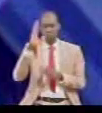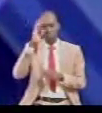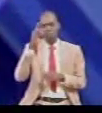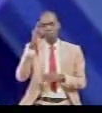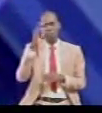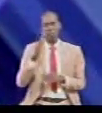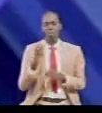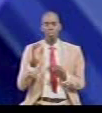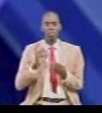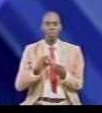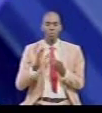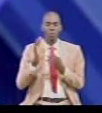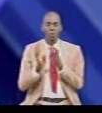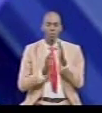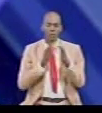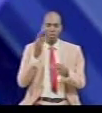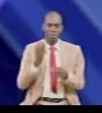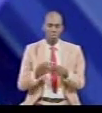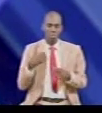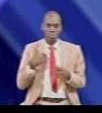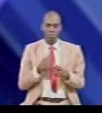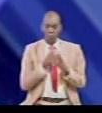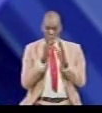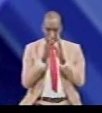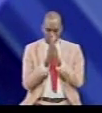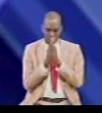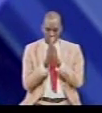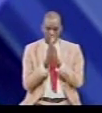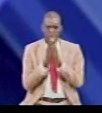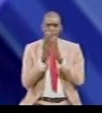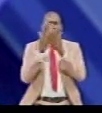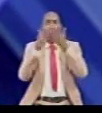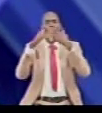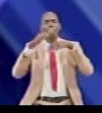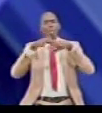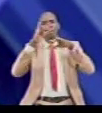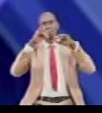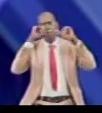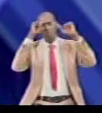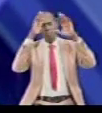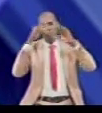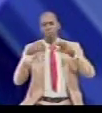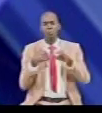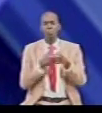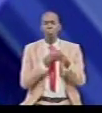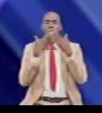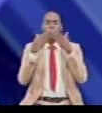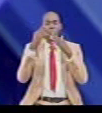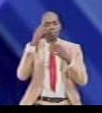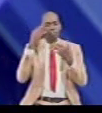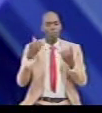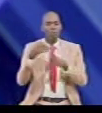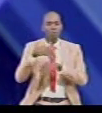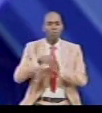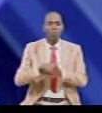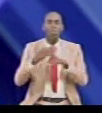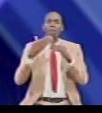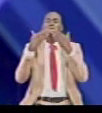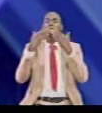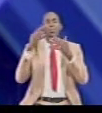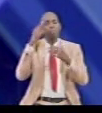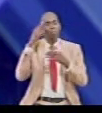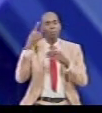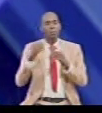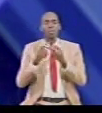In Jesus' name we pray. Heavenly Father, we thank you for tonight. Thank you for the great